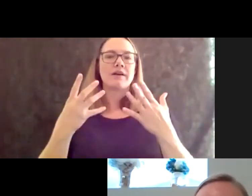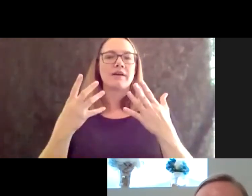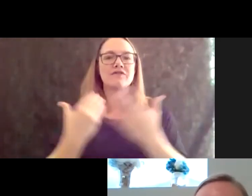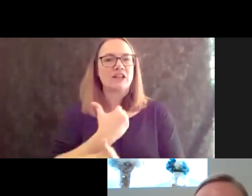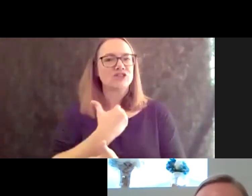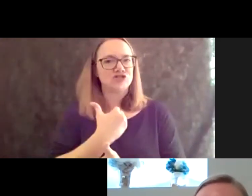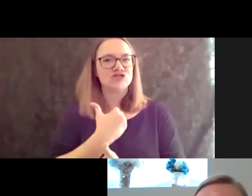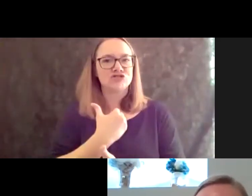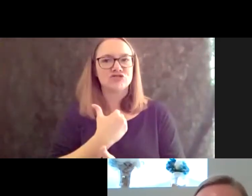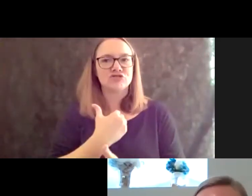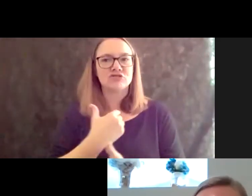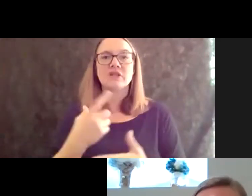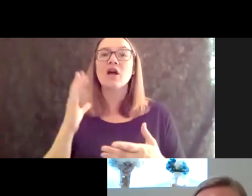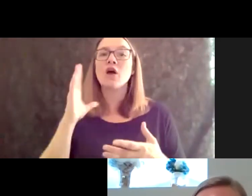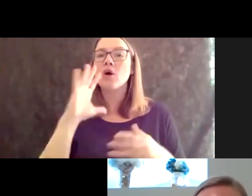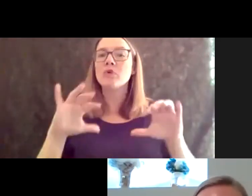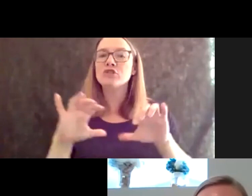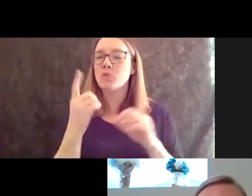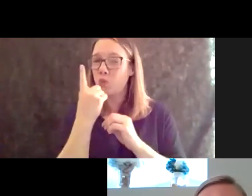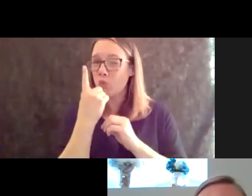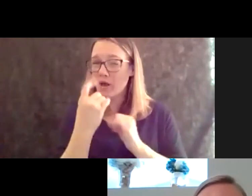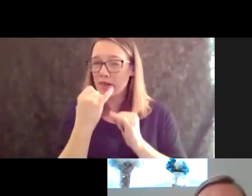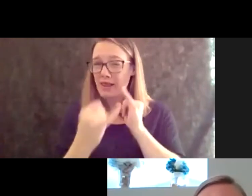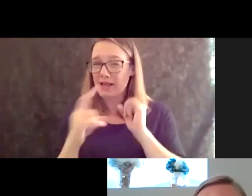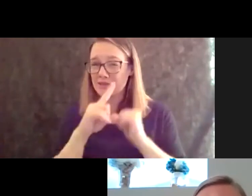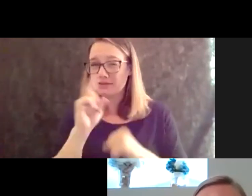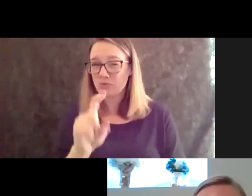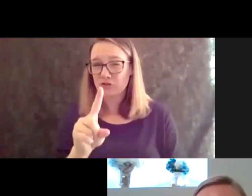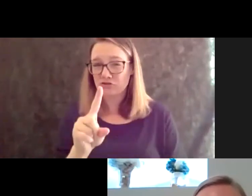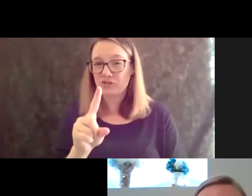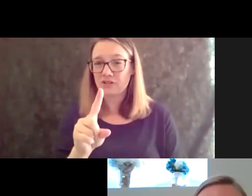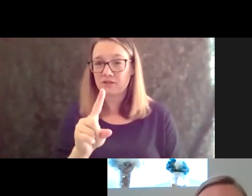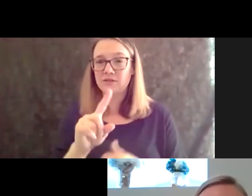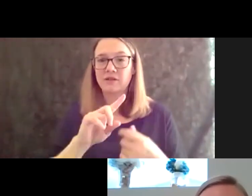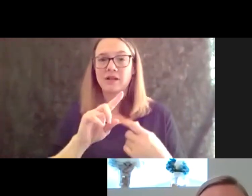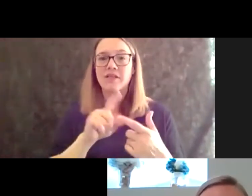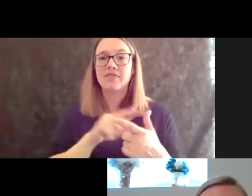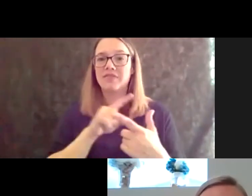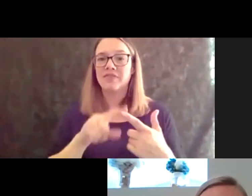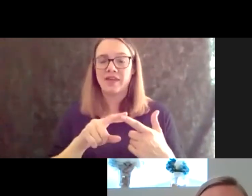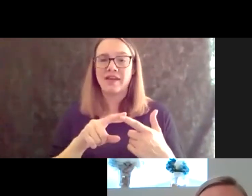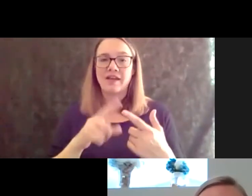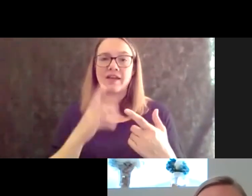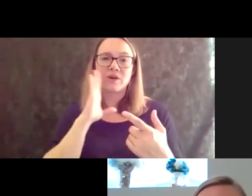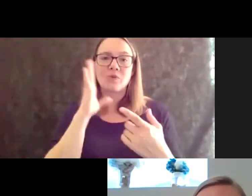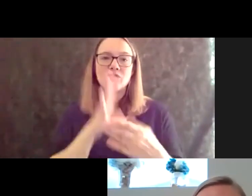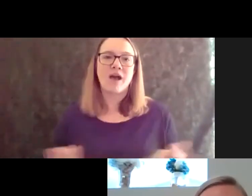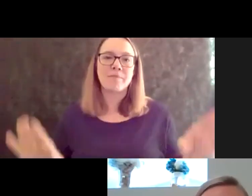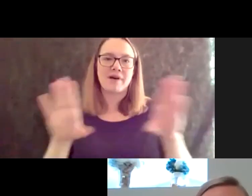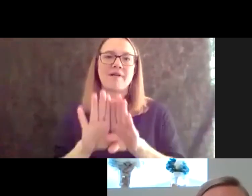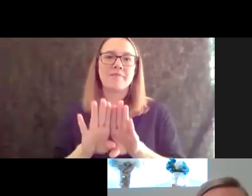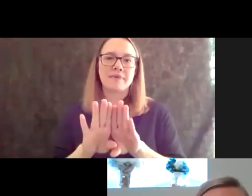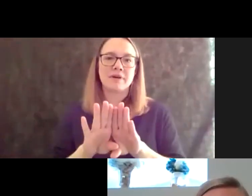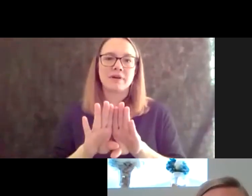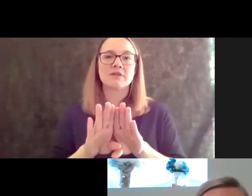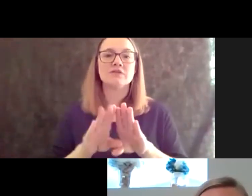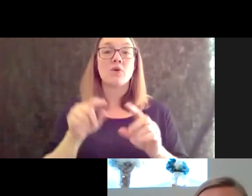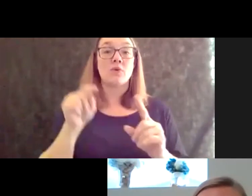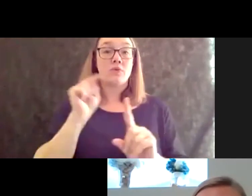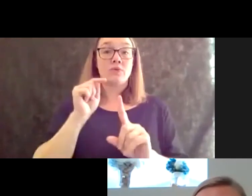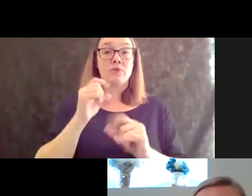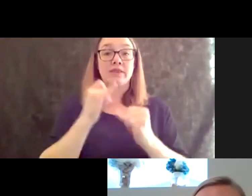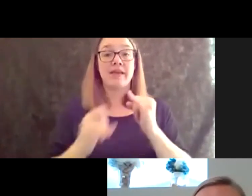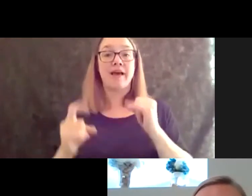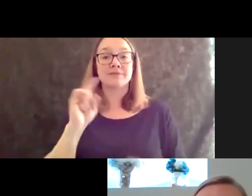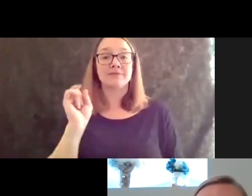do one last question here. And then I think we'll kind of wrap things up. So this was the last question,